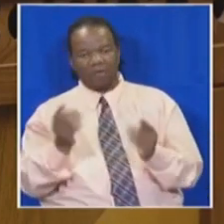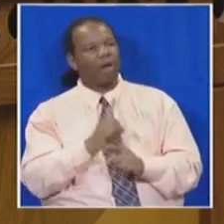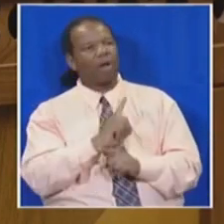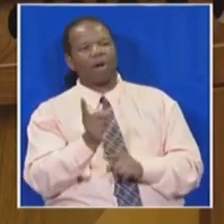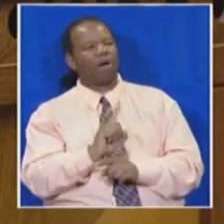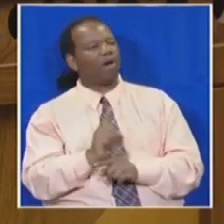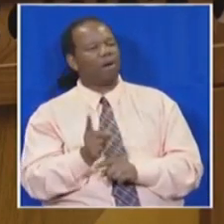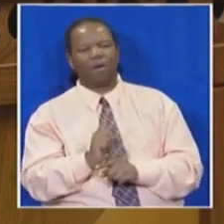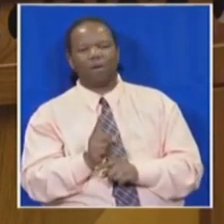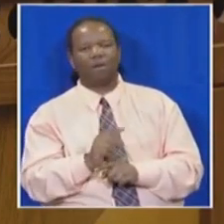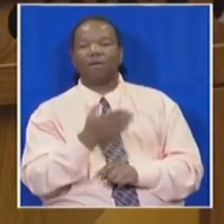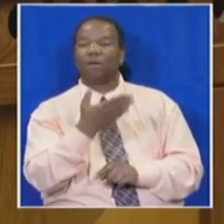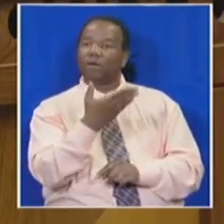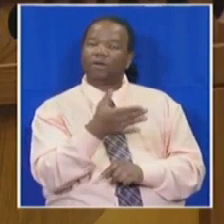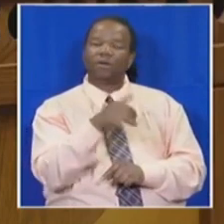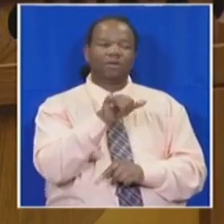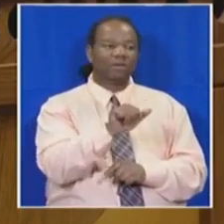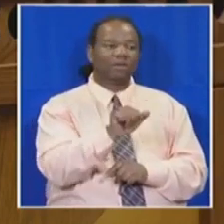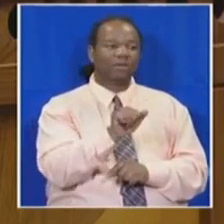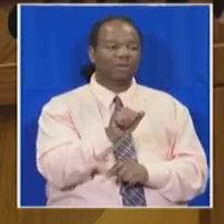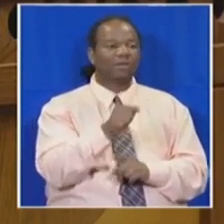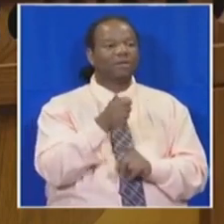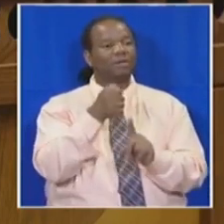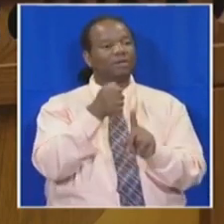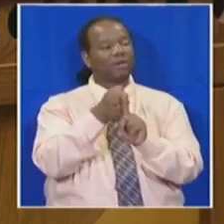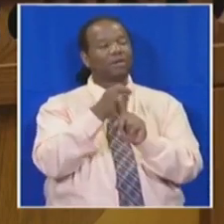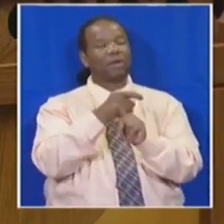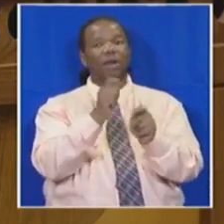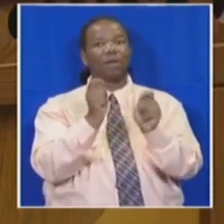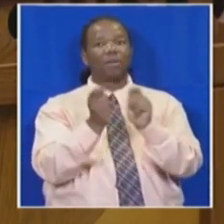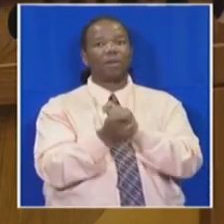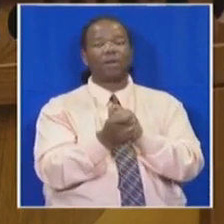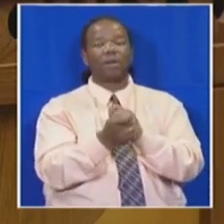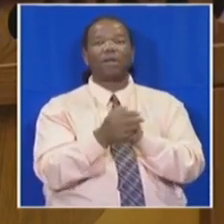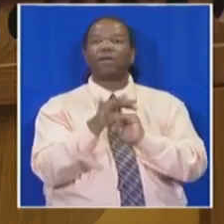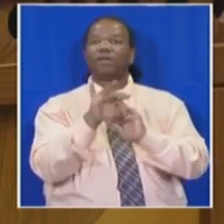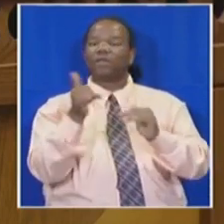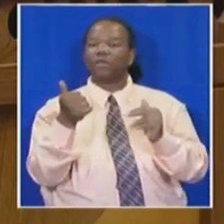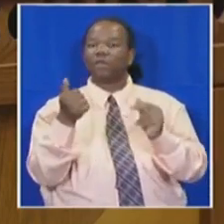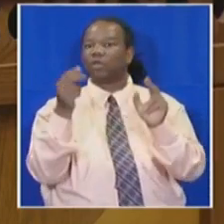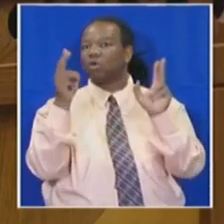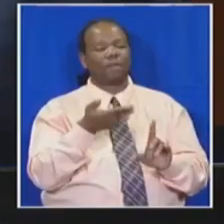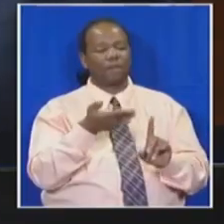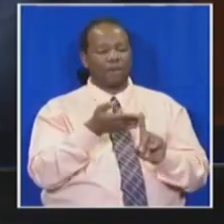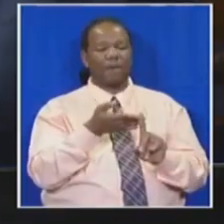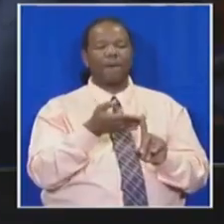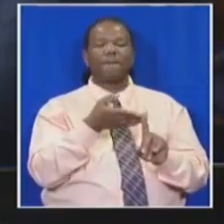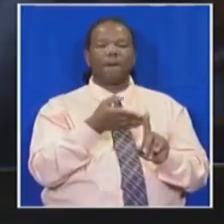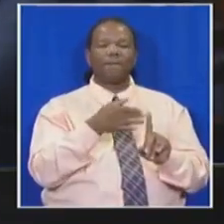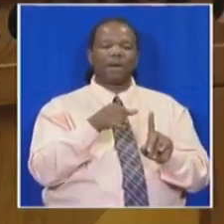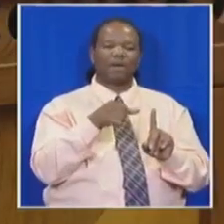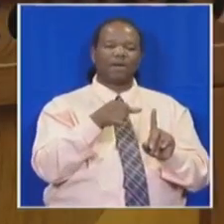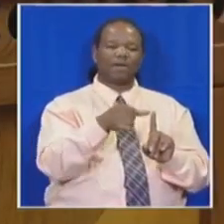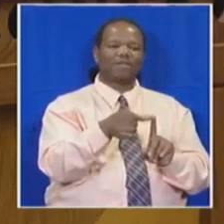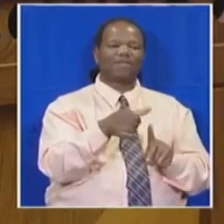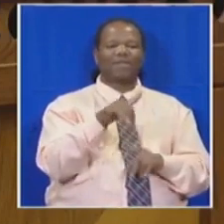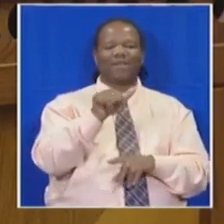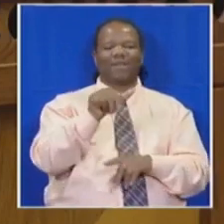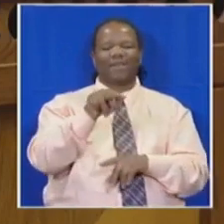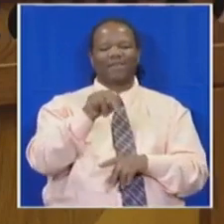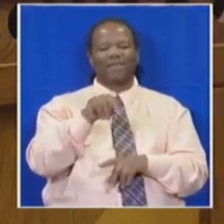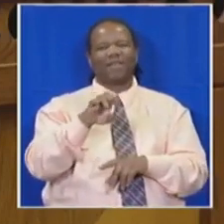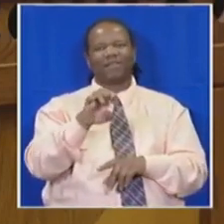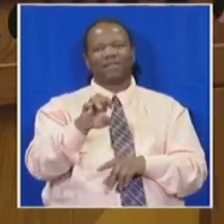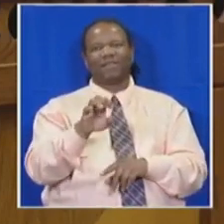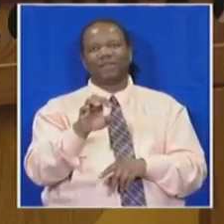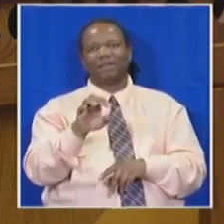radical economic transformation is nothing but a code word for radical corruption. The ANC has long abandoned